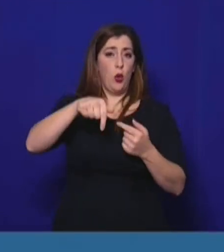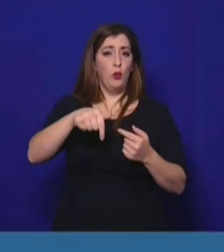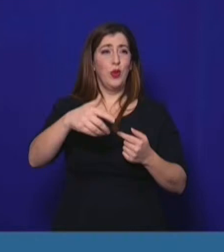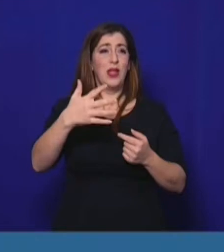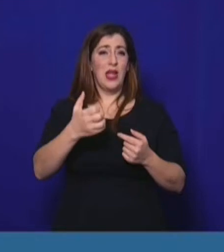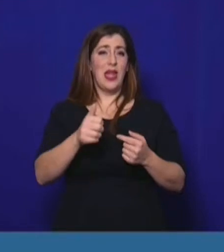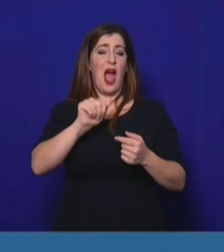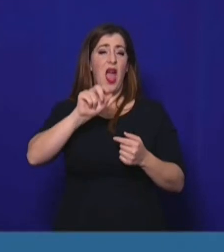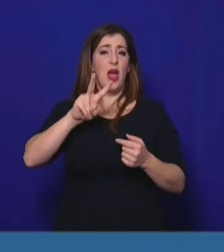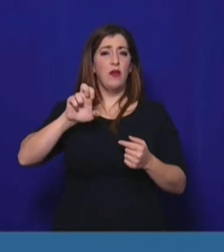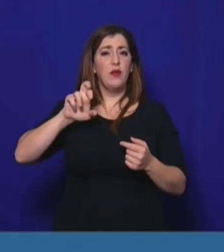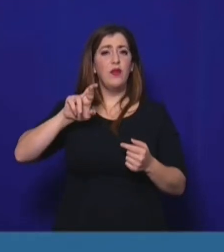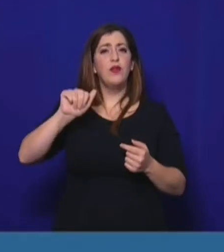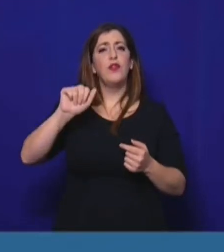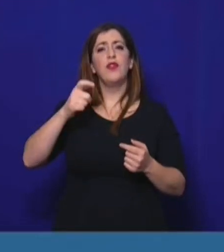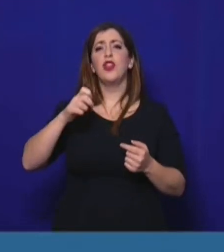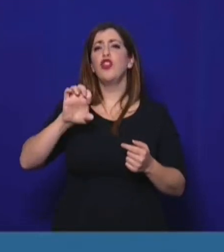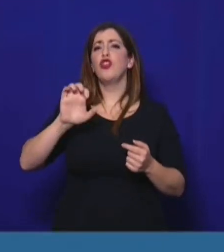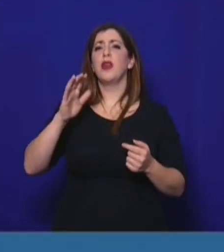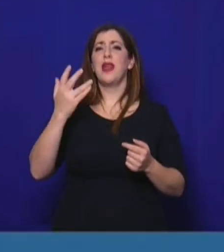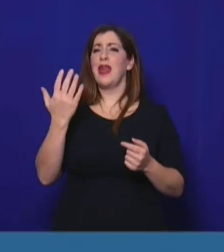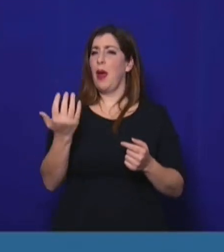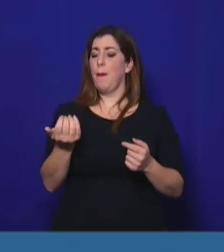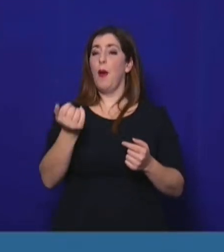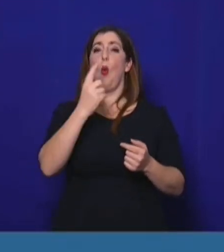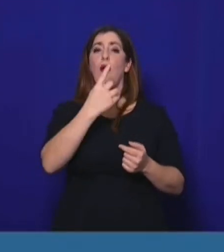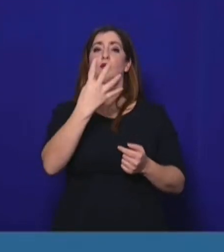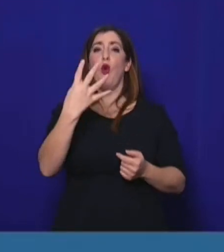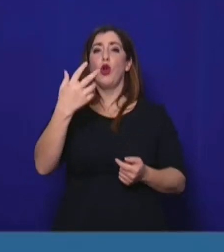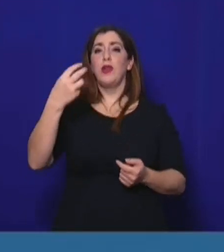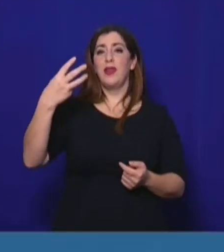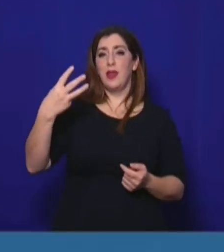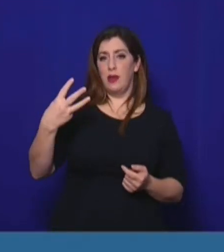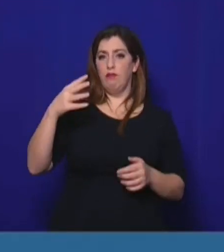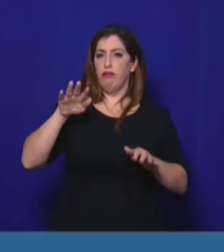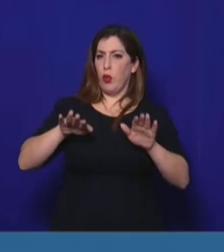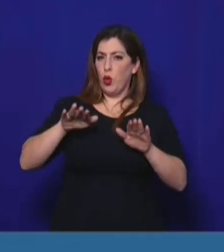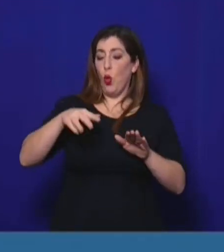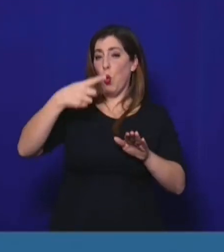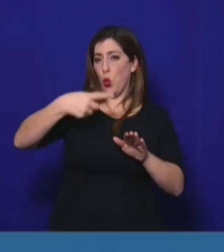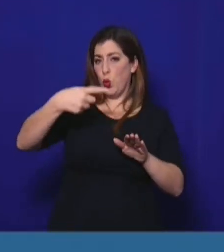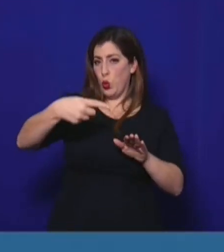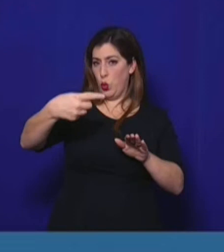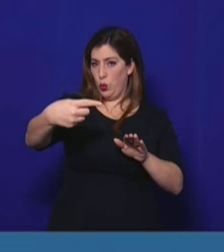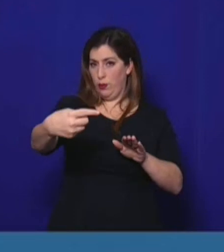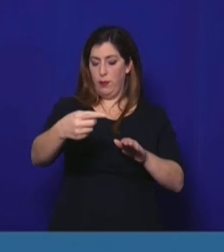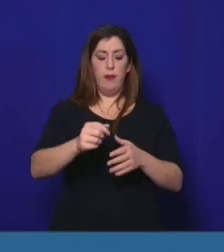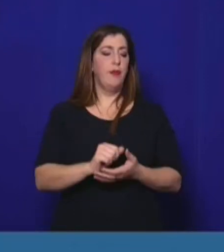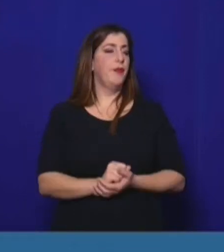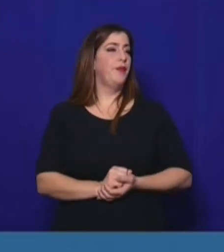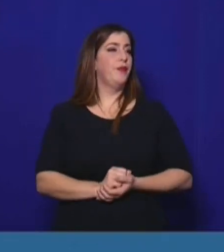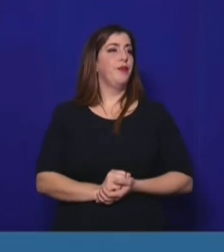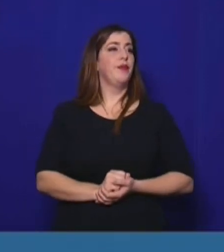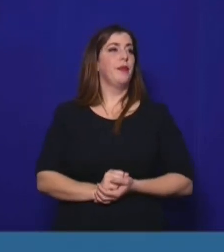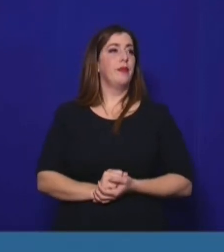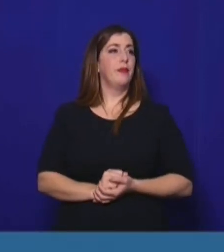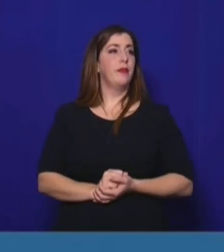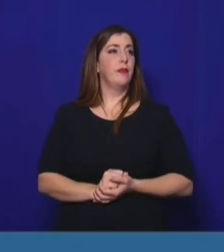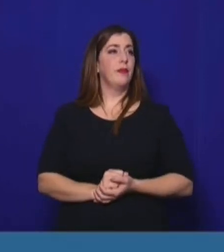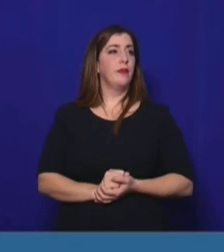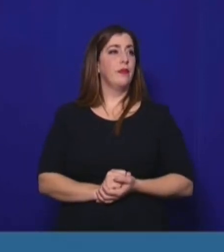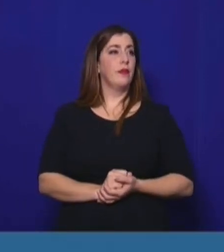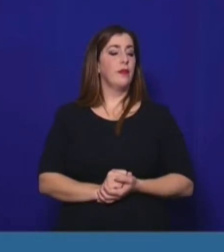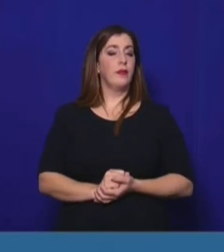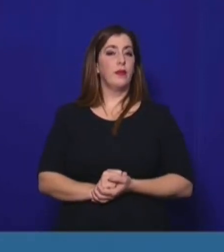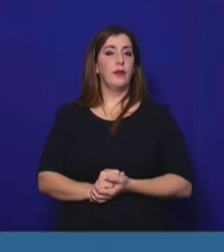li konna għamilna prevista, provajna nimmitigawha kemm nistgħu, però dawk huma numri li għandna bħalissa.